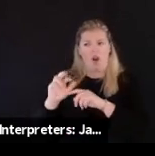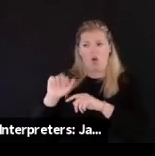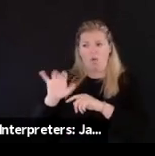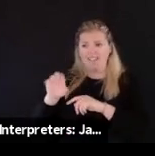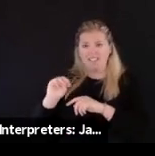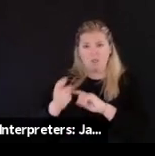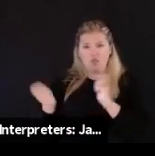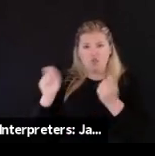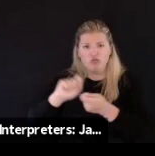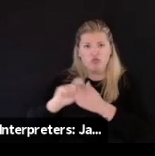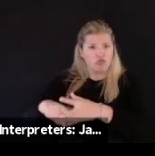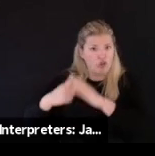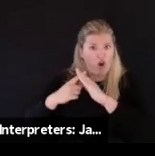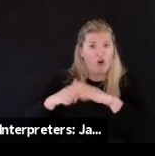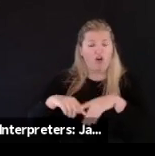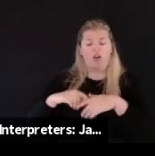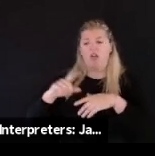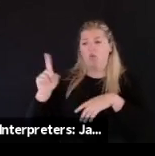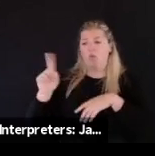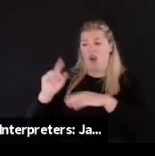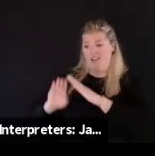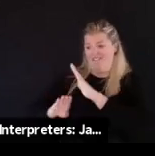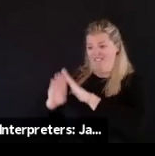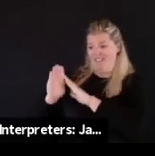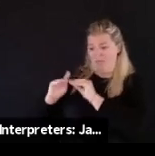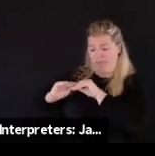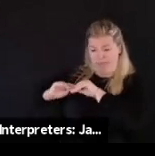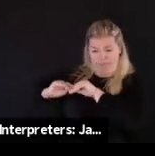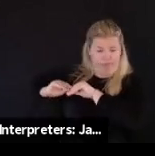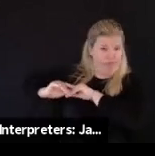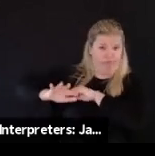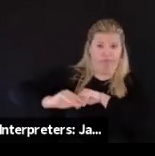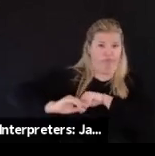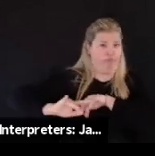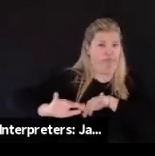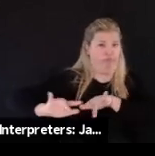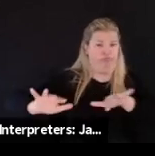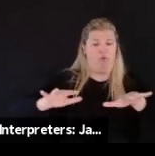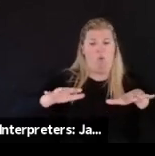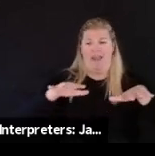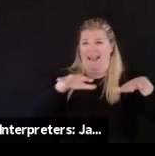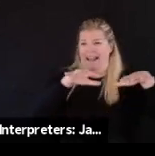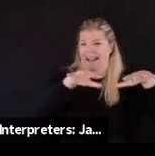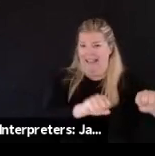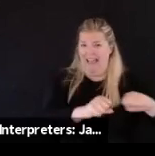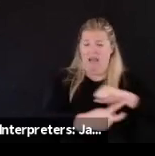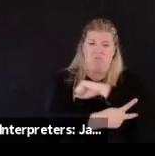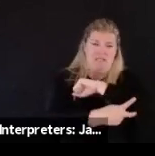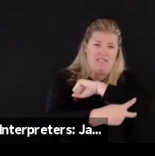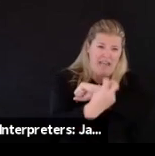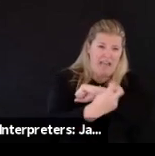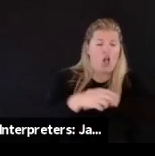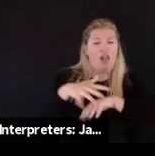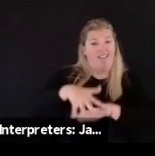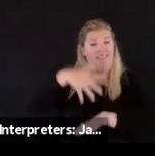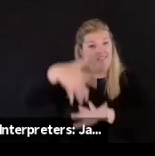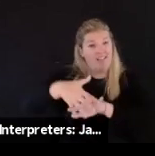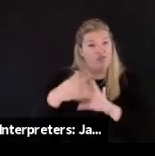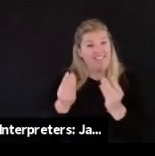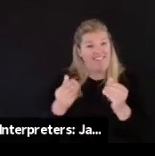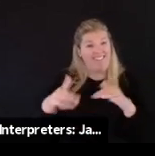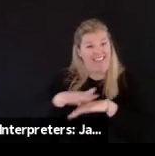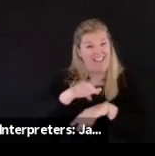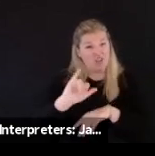it branched out and developed into the claiming and the stealing and the theft of indigenous lands, all of that